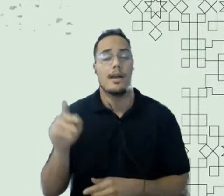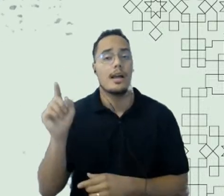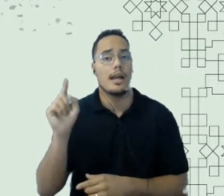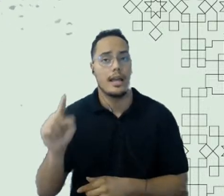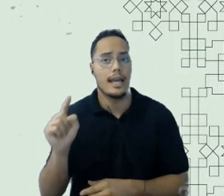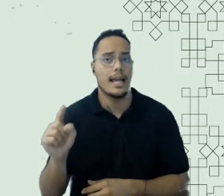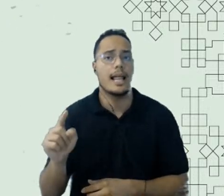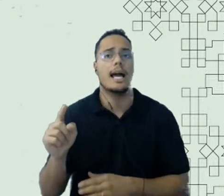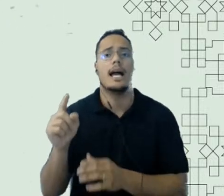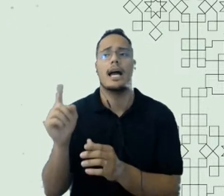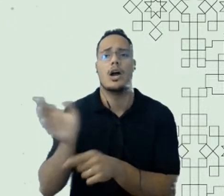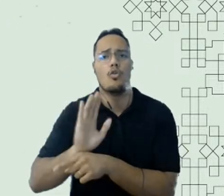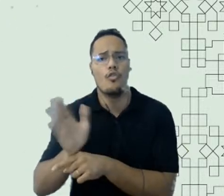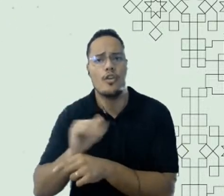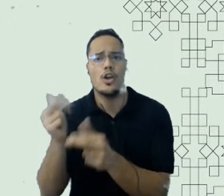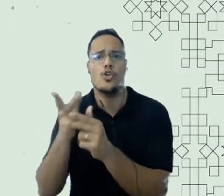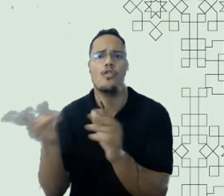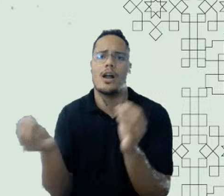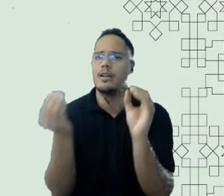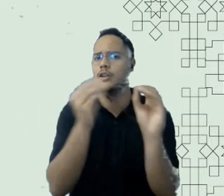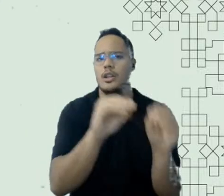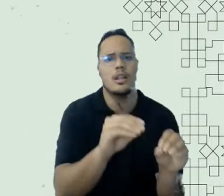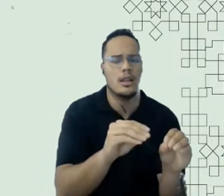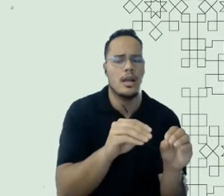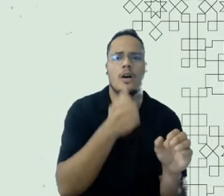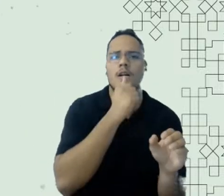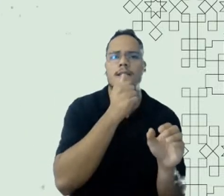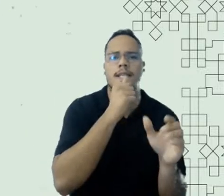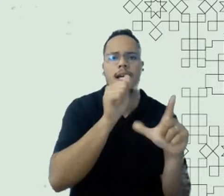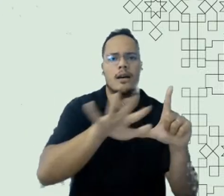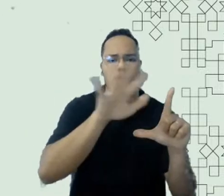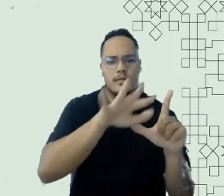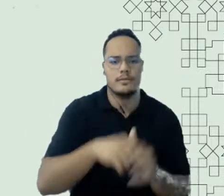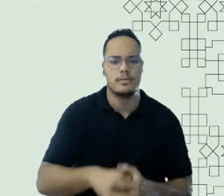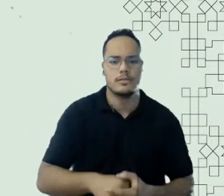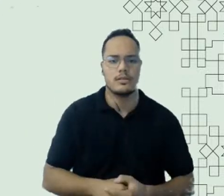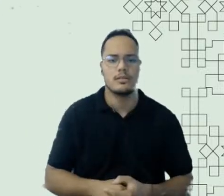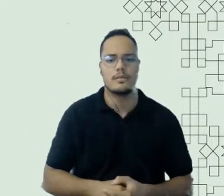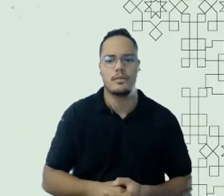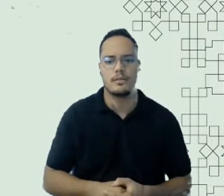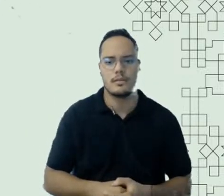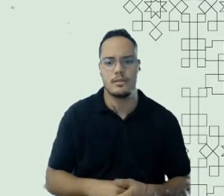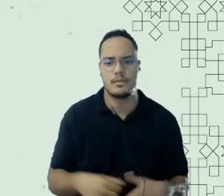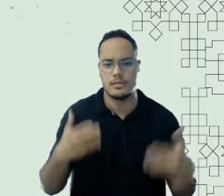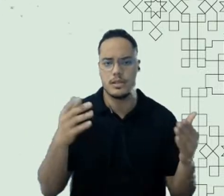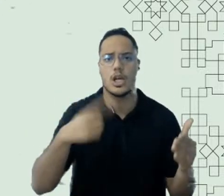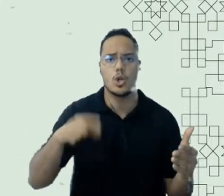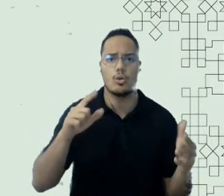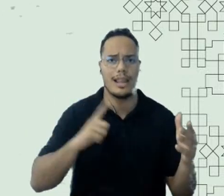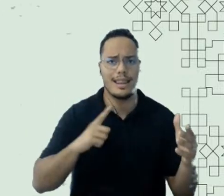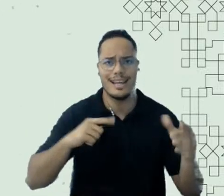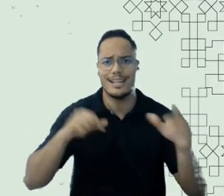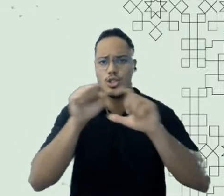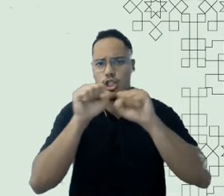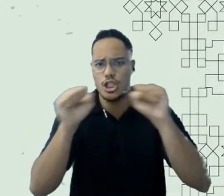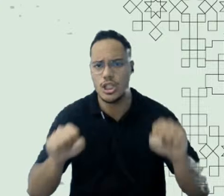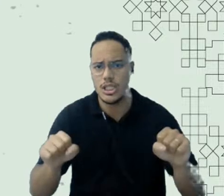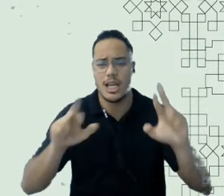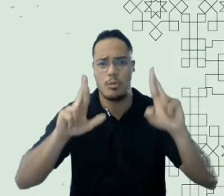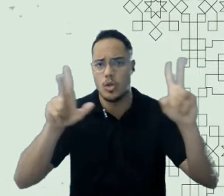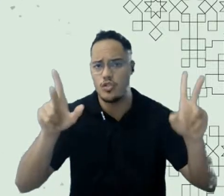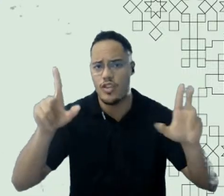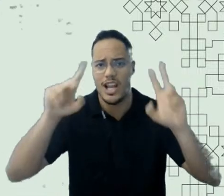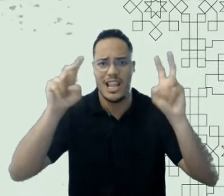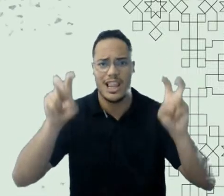in place systems in very different ways to address that issue. For instance, in France, and those are the big, and this is not